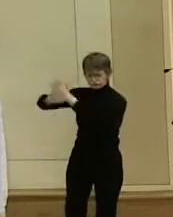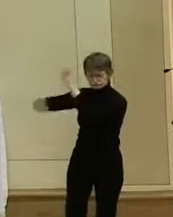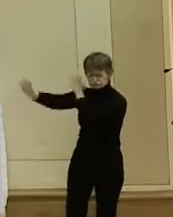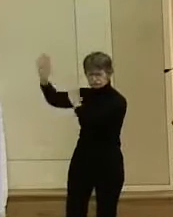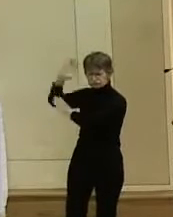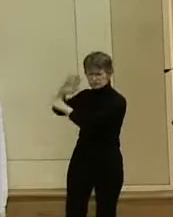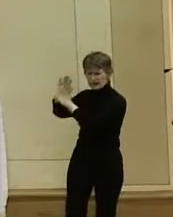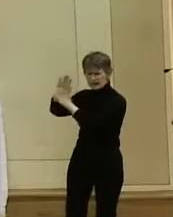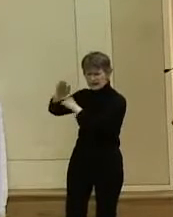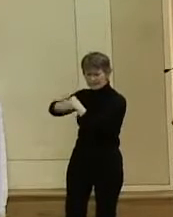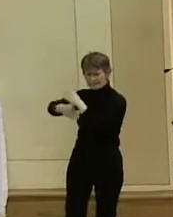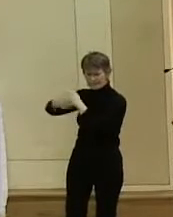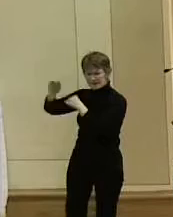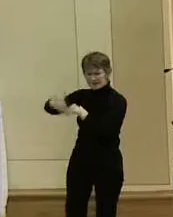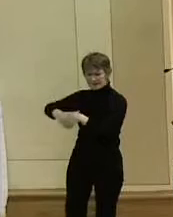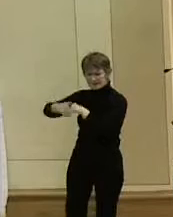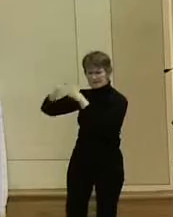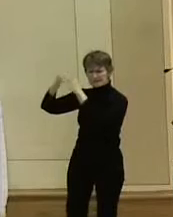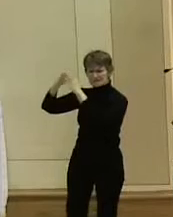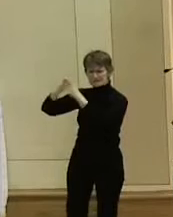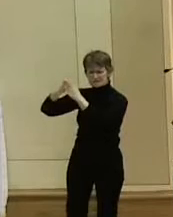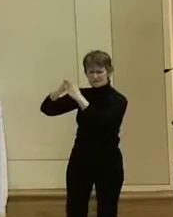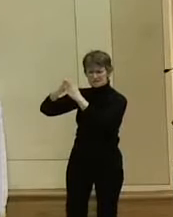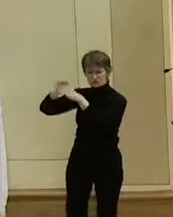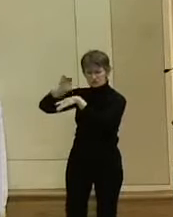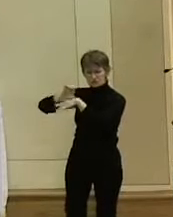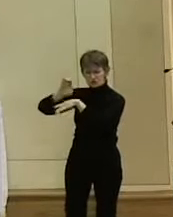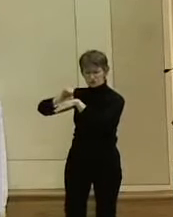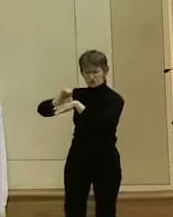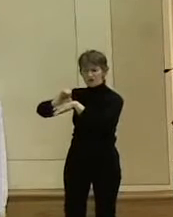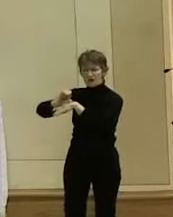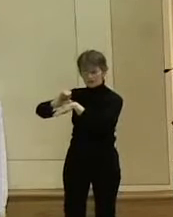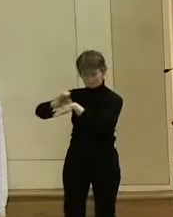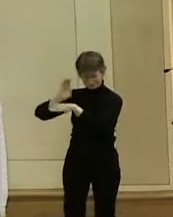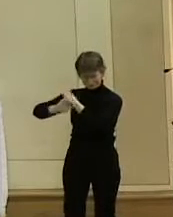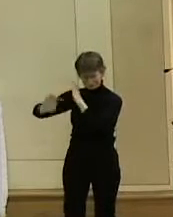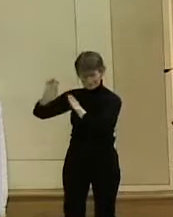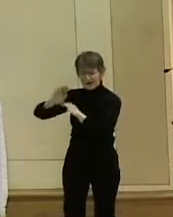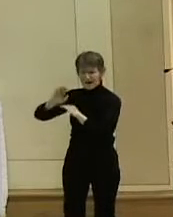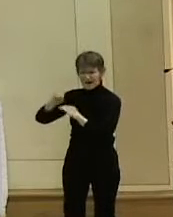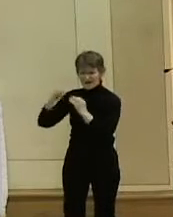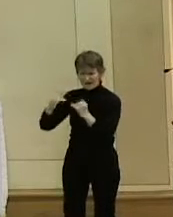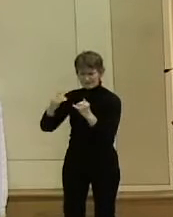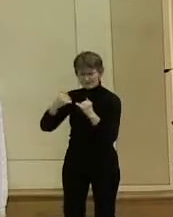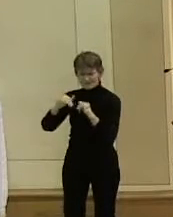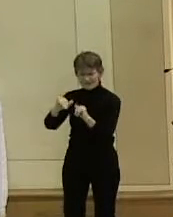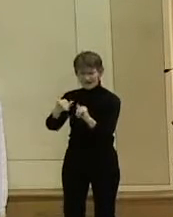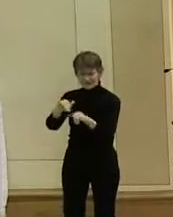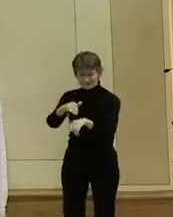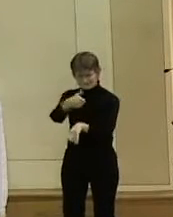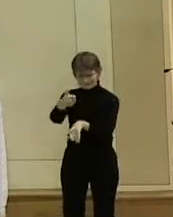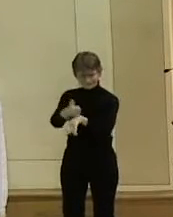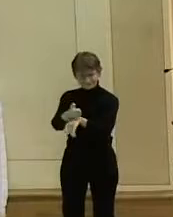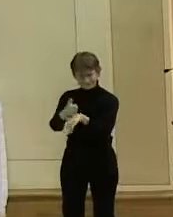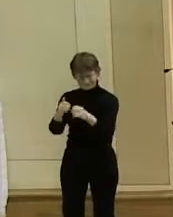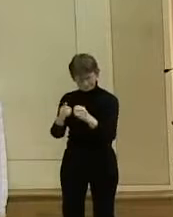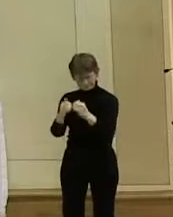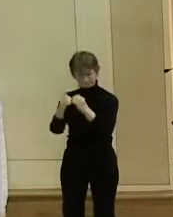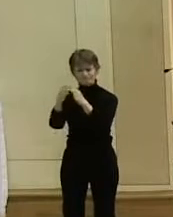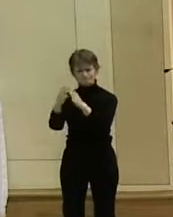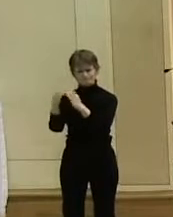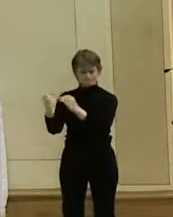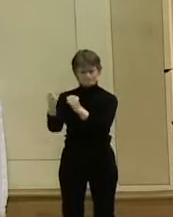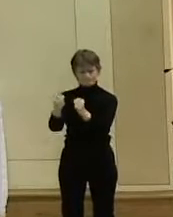Shepherd window in our church to realize that Jesus does something for us.